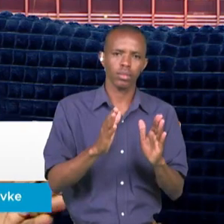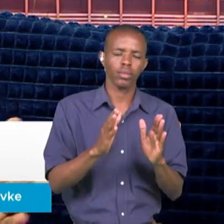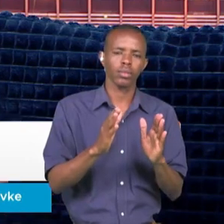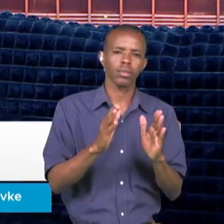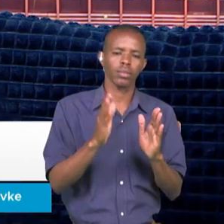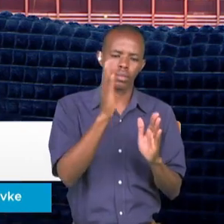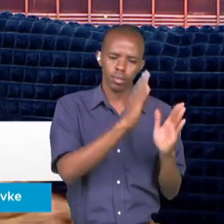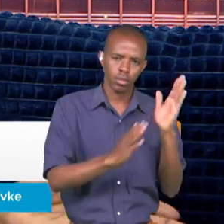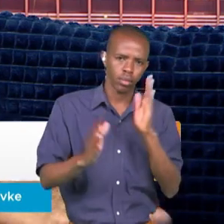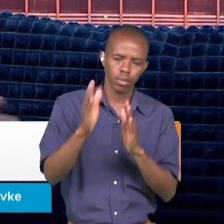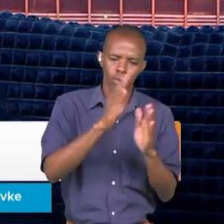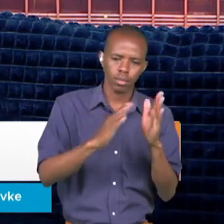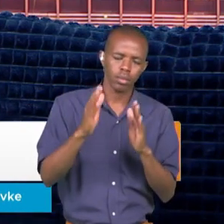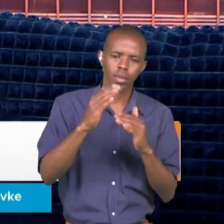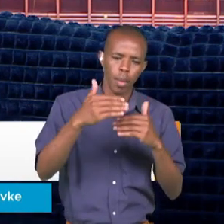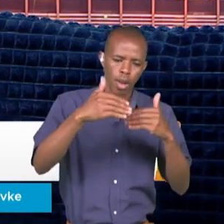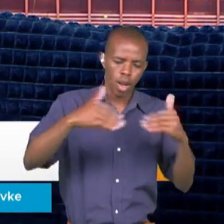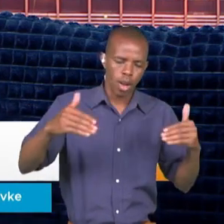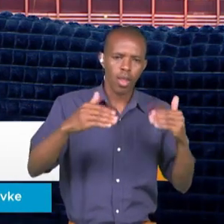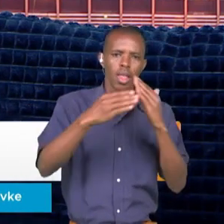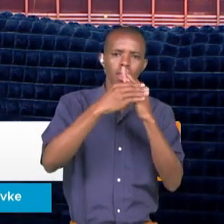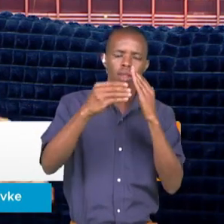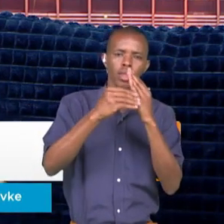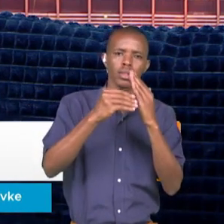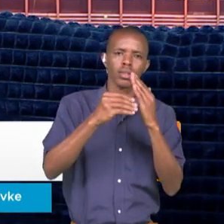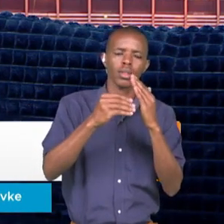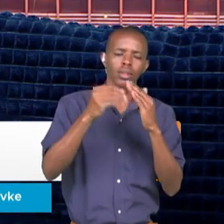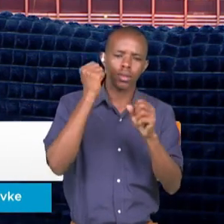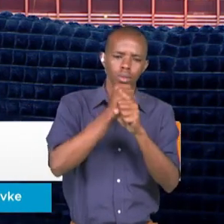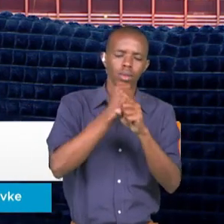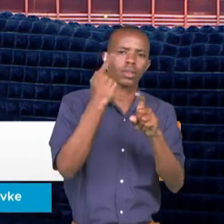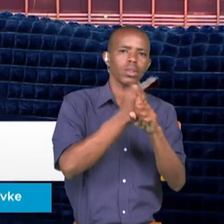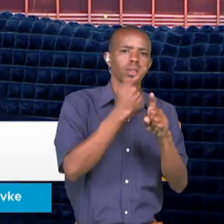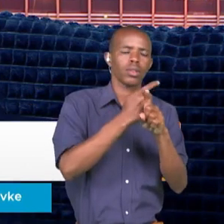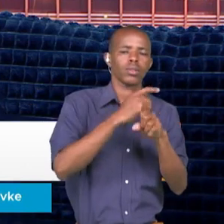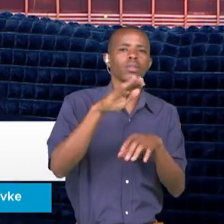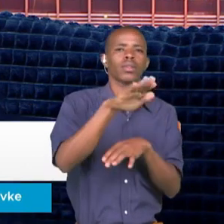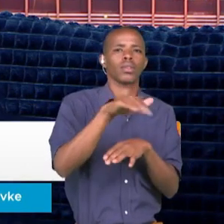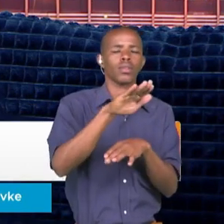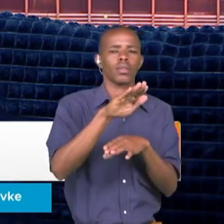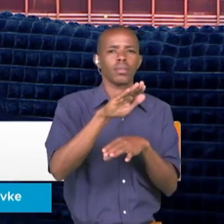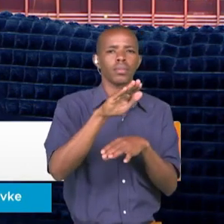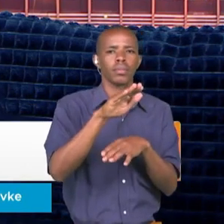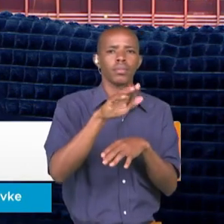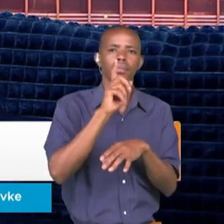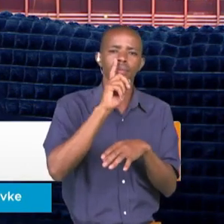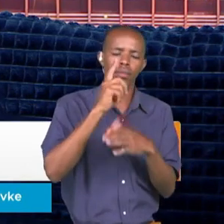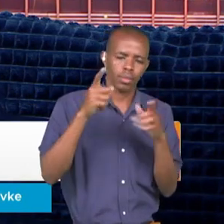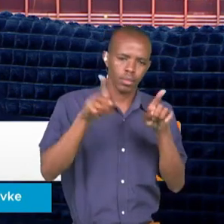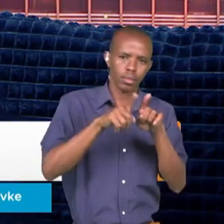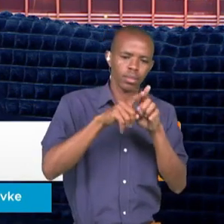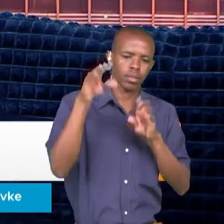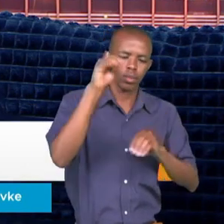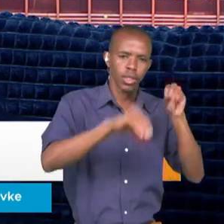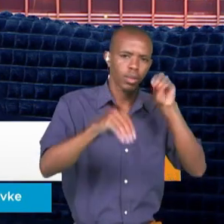certain, take certain lines of career, mm-hmm. and they end up working in very different sectors. True. And I would say this is also